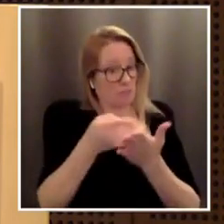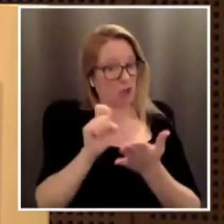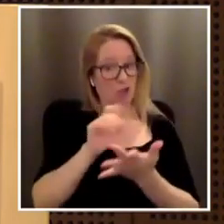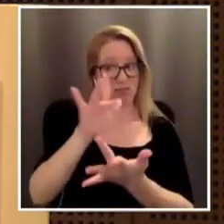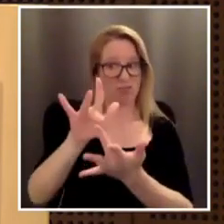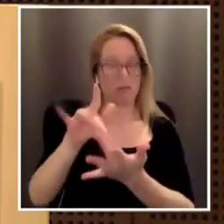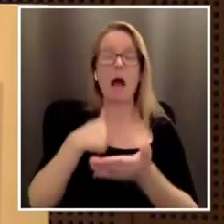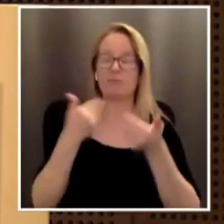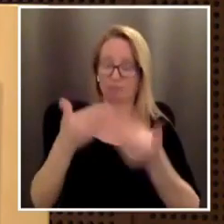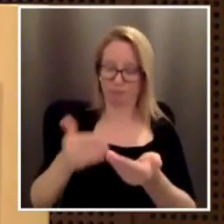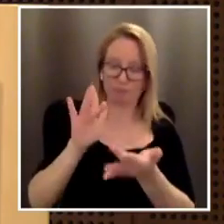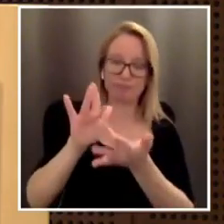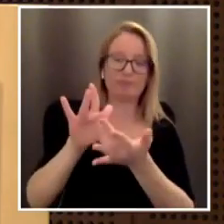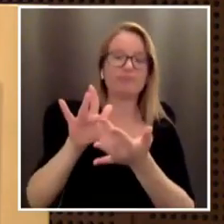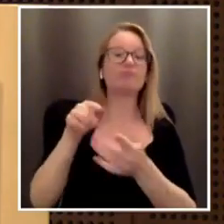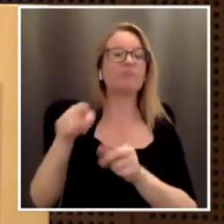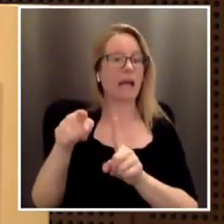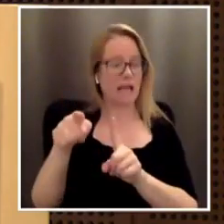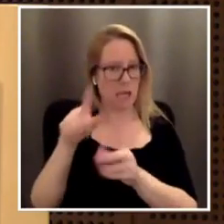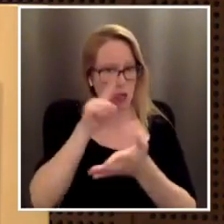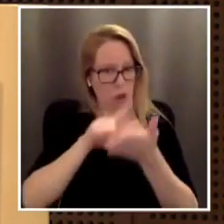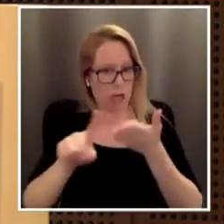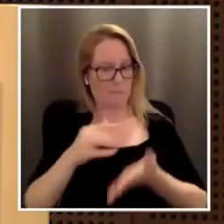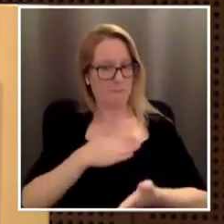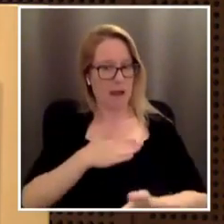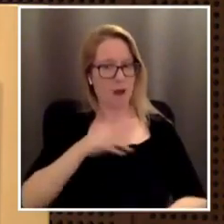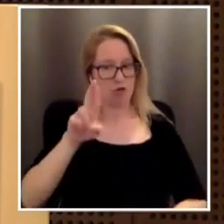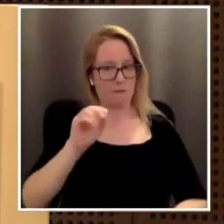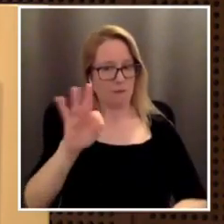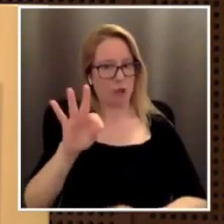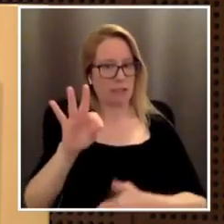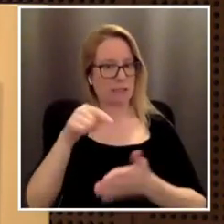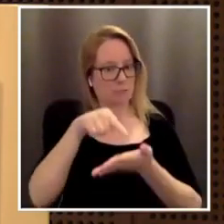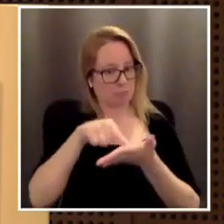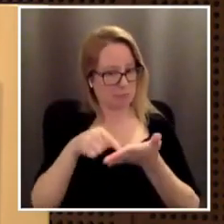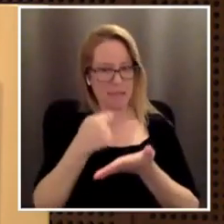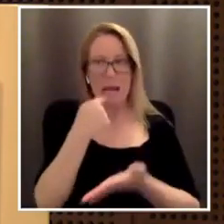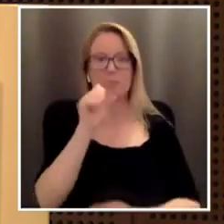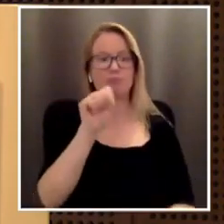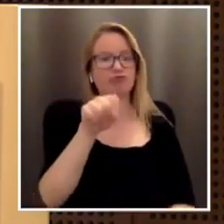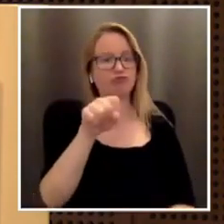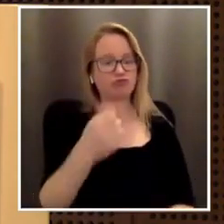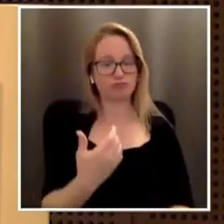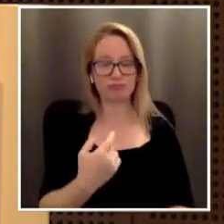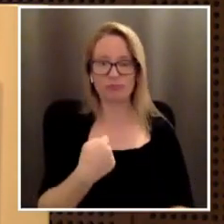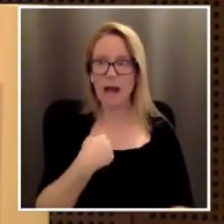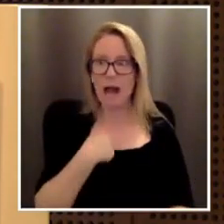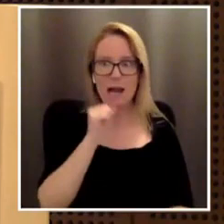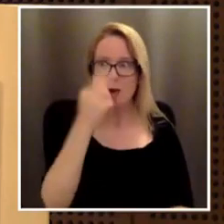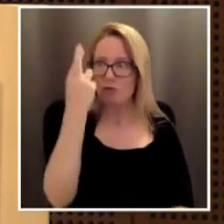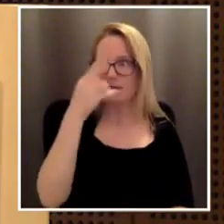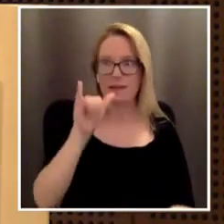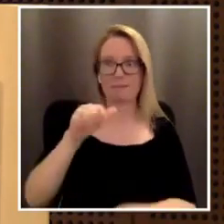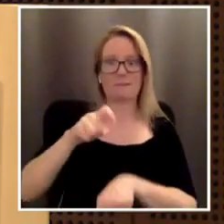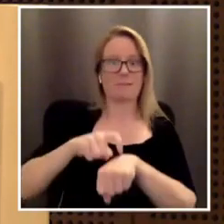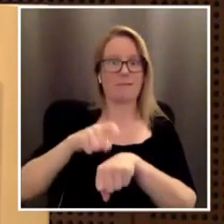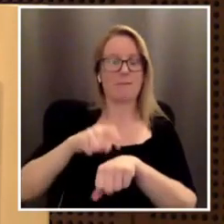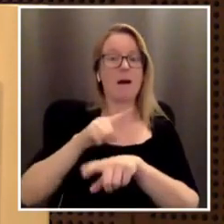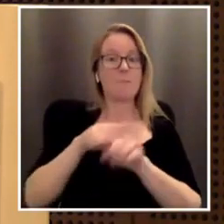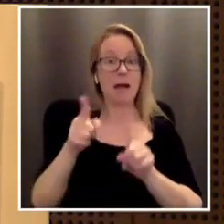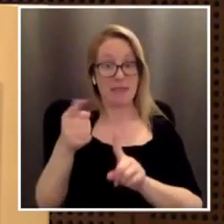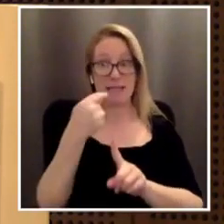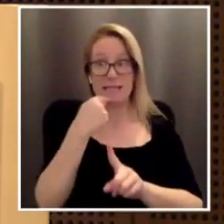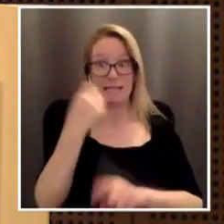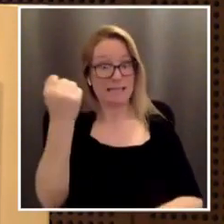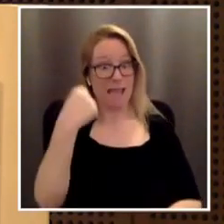I did that. And then he checked a couple of my references and said yes. And I didn't know it at the time, but their saying yes